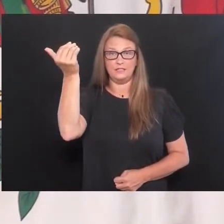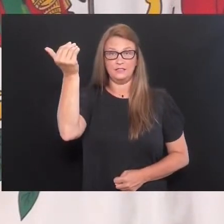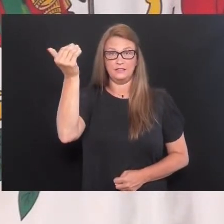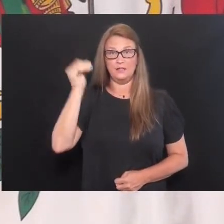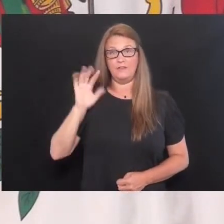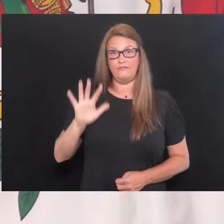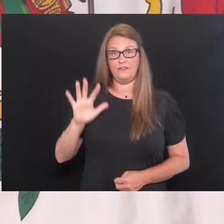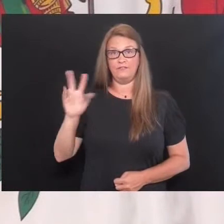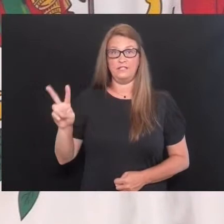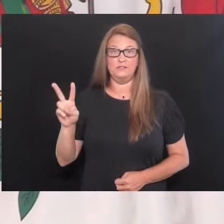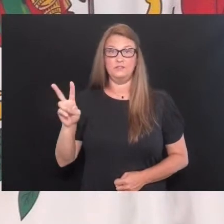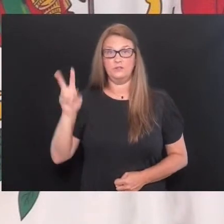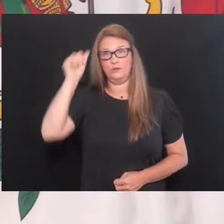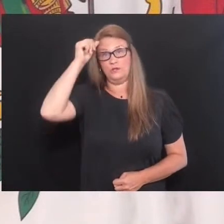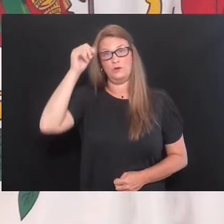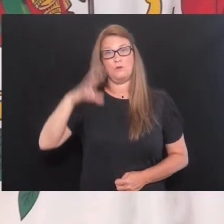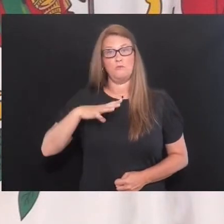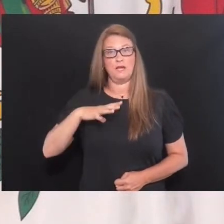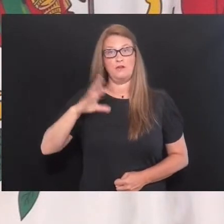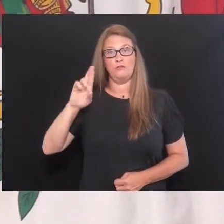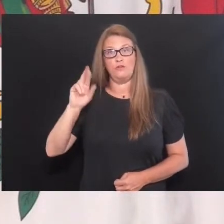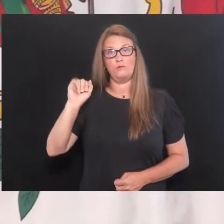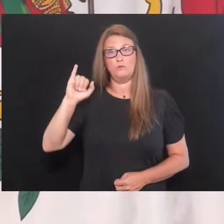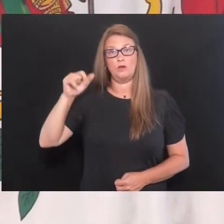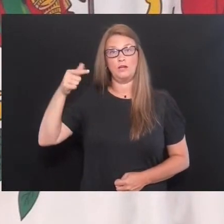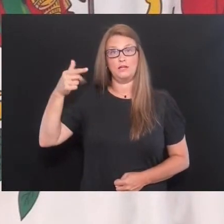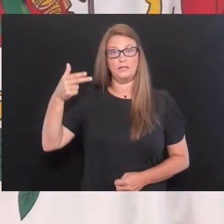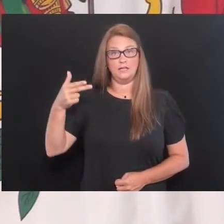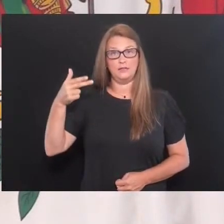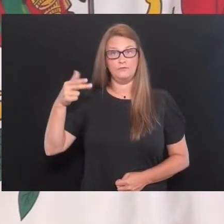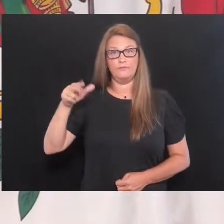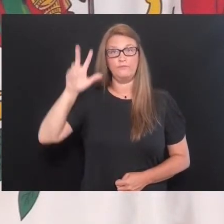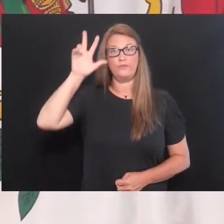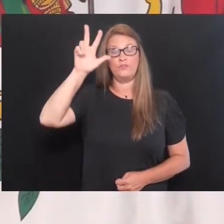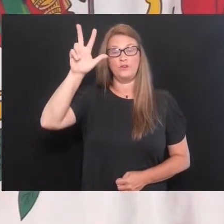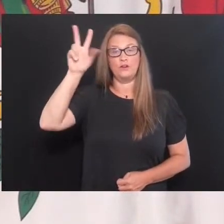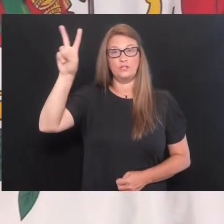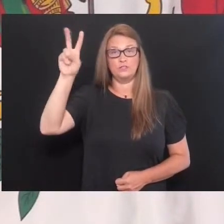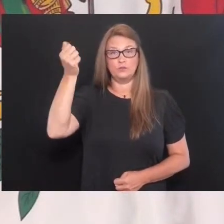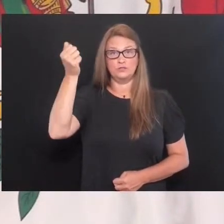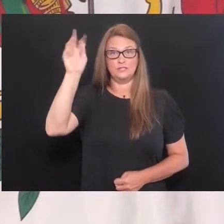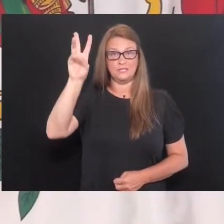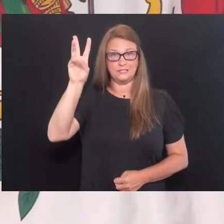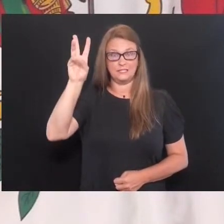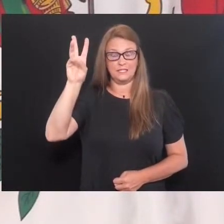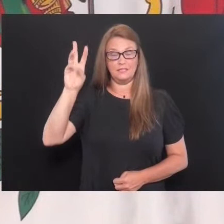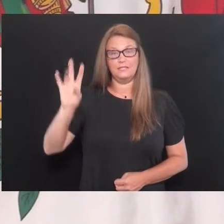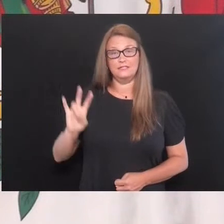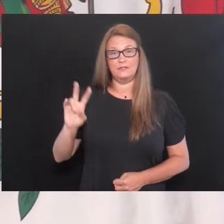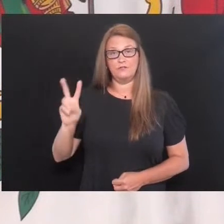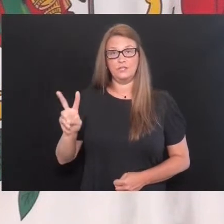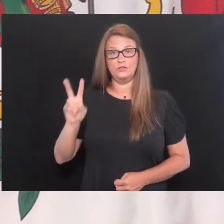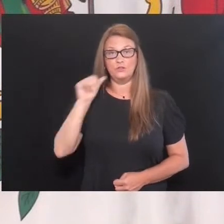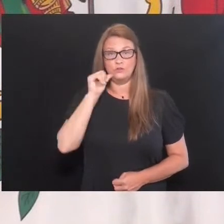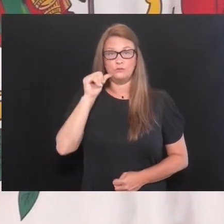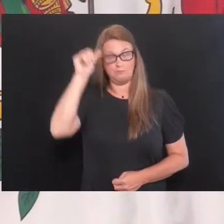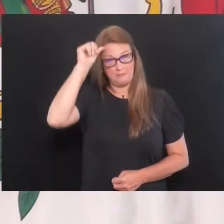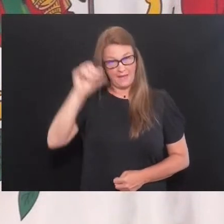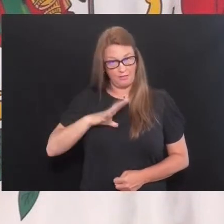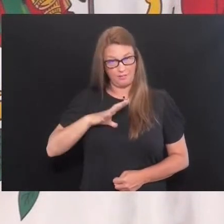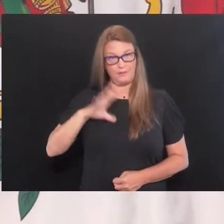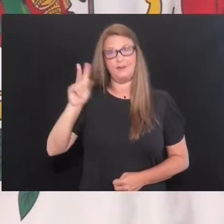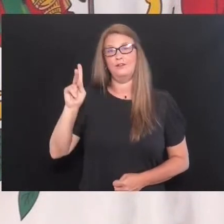a 52-year-old male from Raleigh County. Our 32,116th death is a 72-year-old male from Kanawha